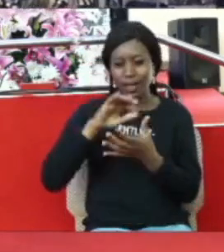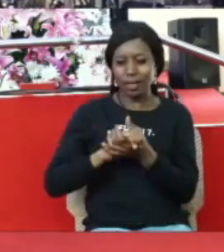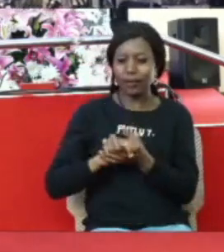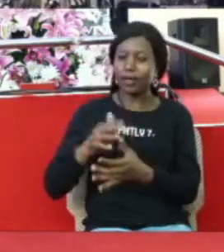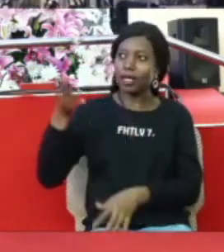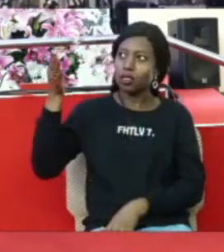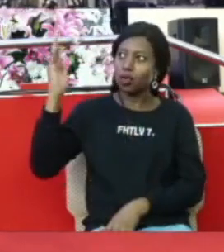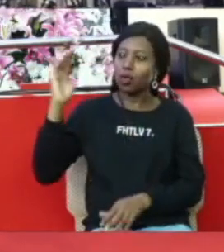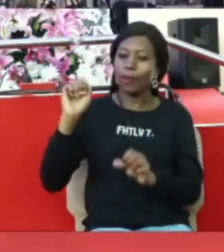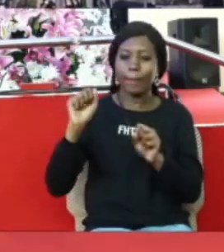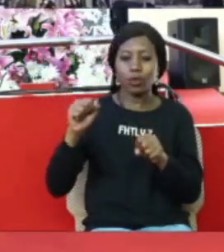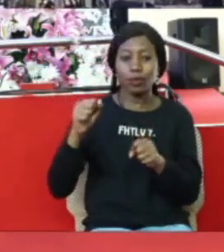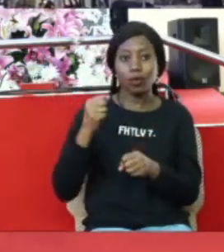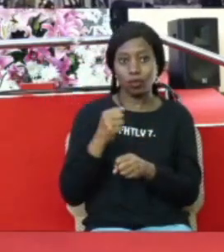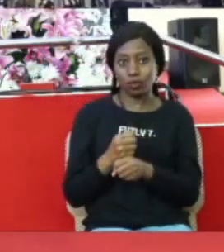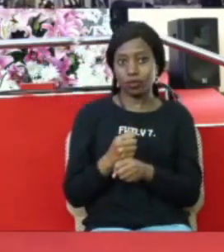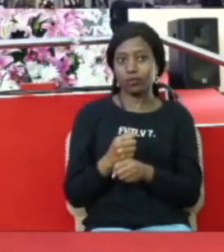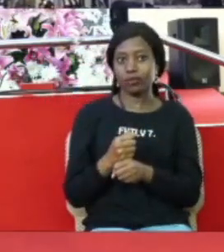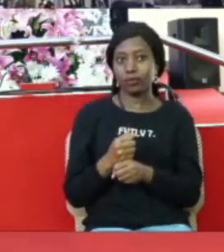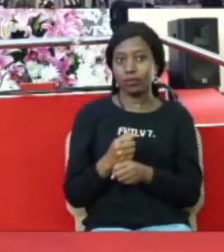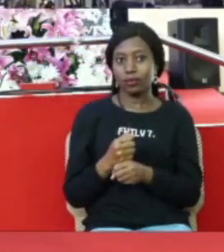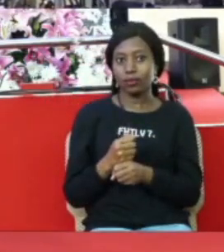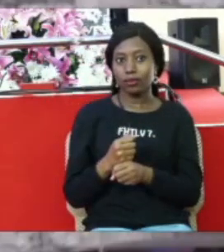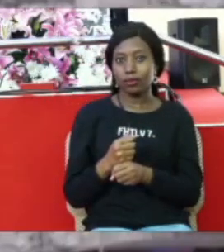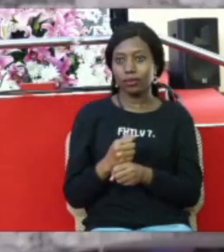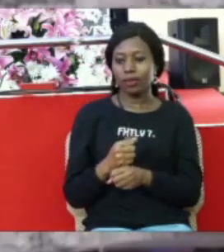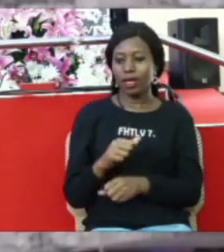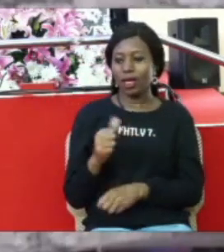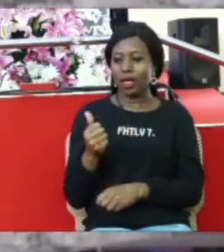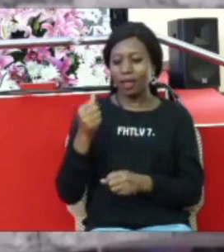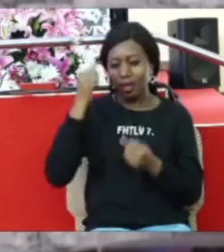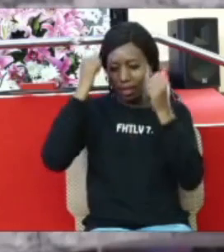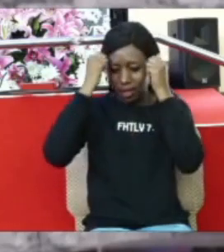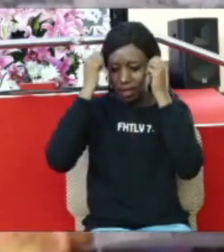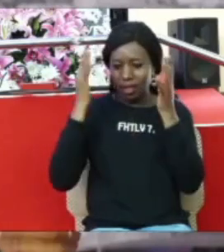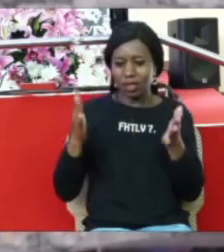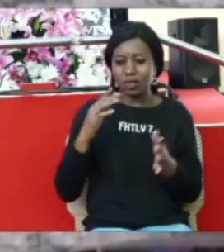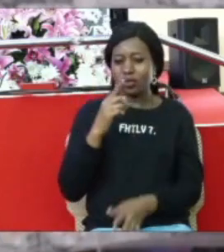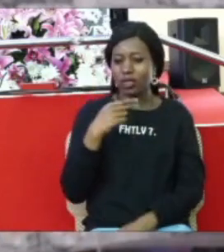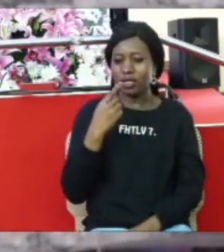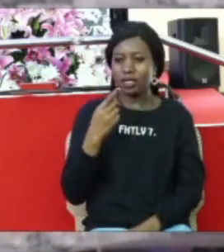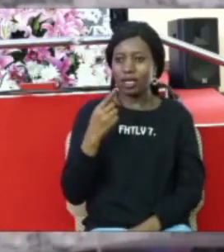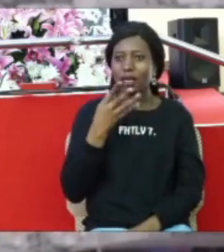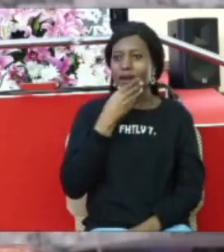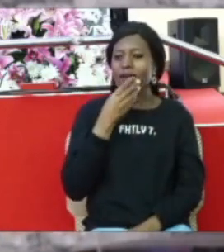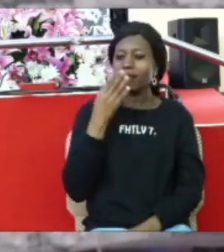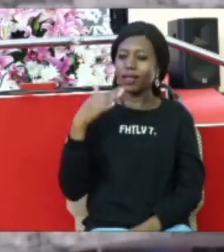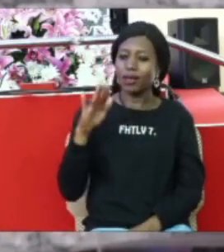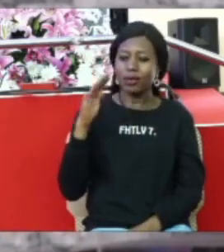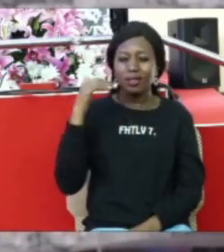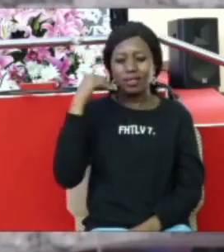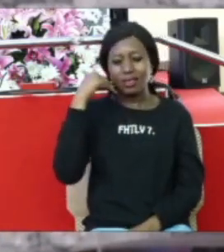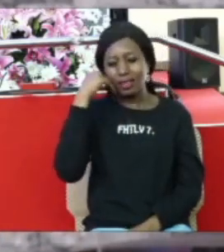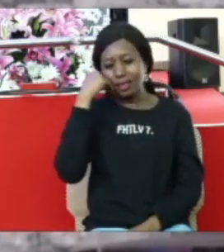guys. And some of them would say, wewe, si baba yako ni mgonjwa na amekuwa mgonjwa miaka miwili. My father got sick for